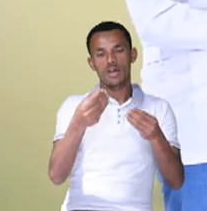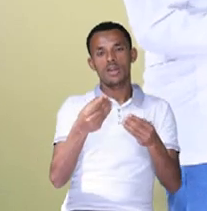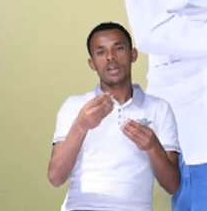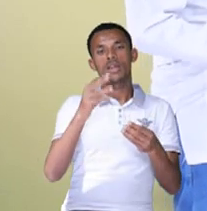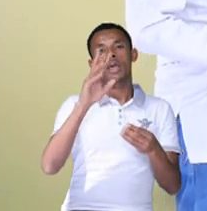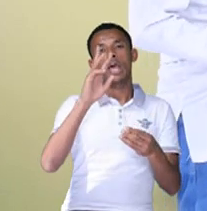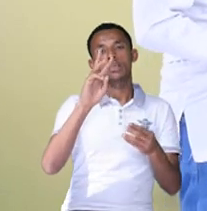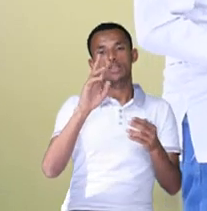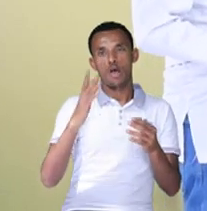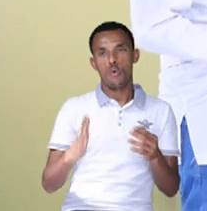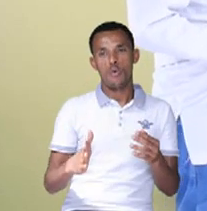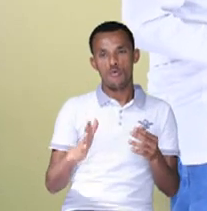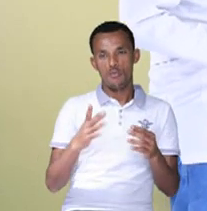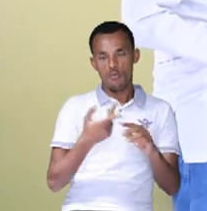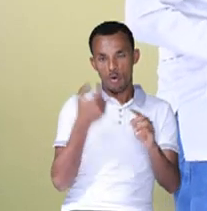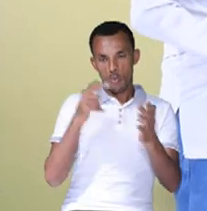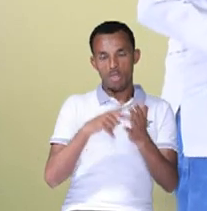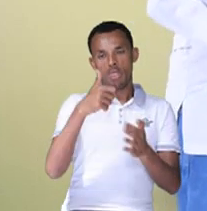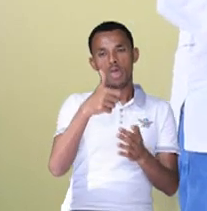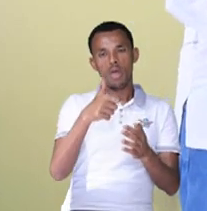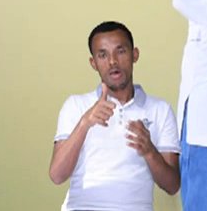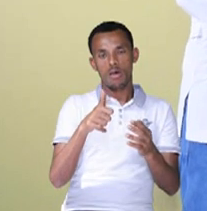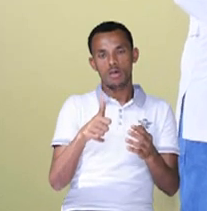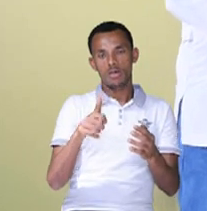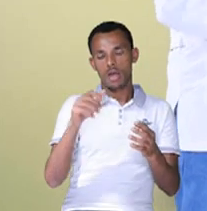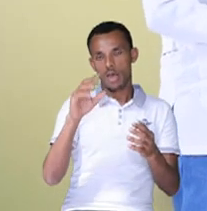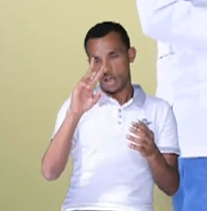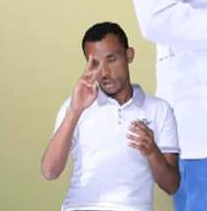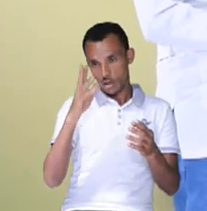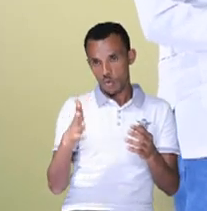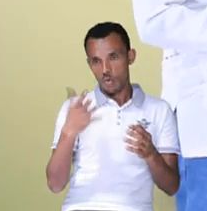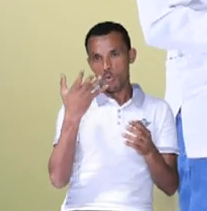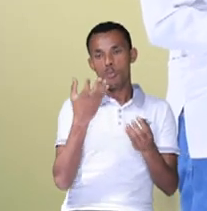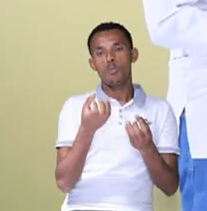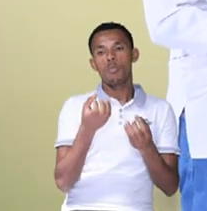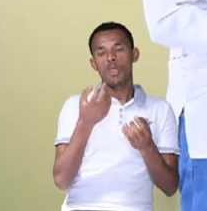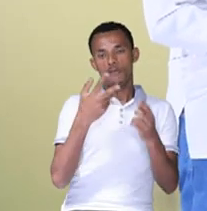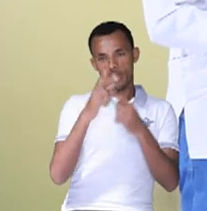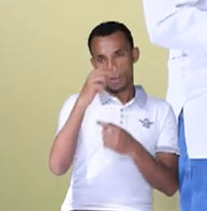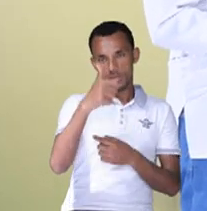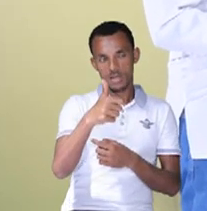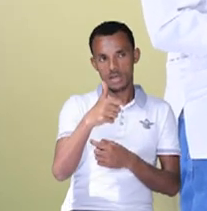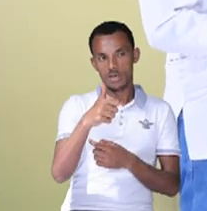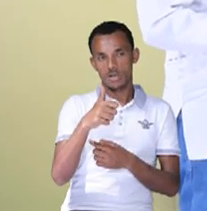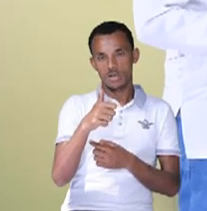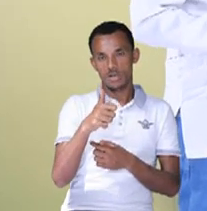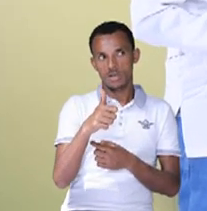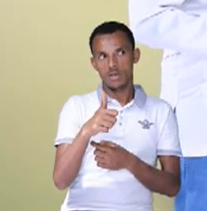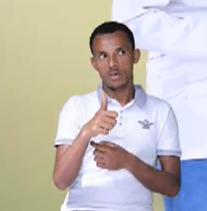hexagon from point A, from the above hexagonal polygon, a vertex A,